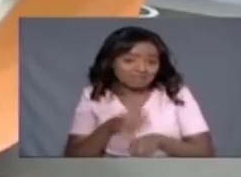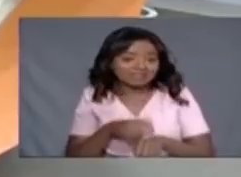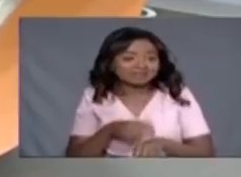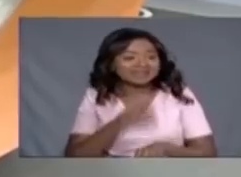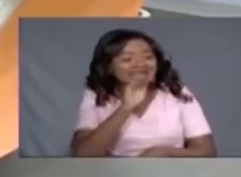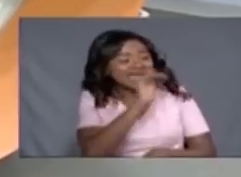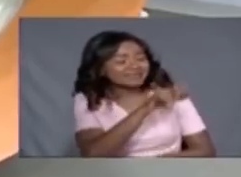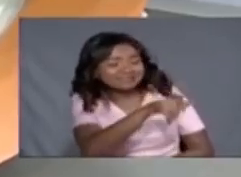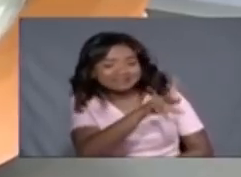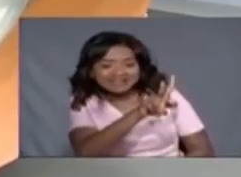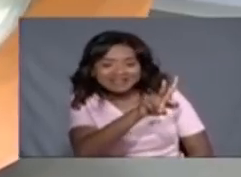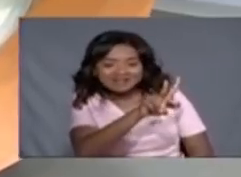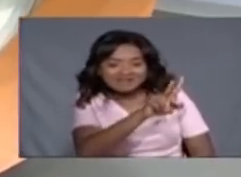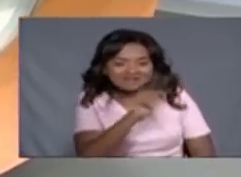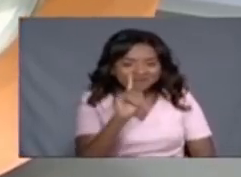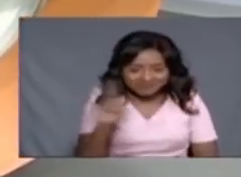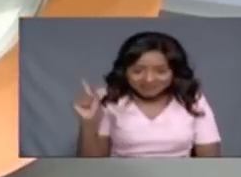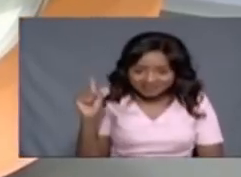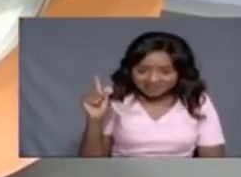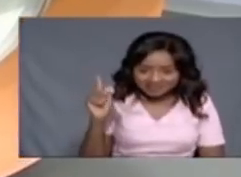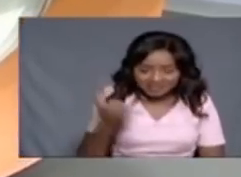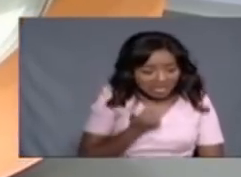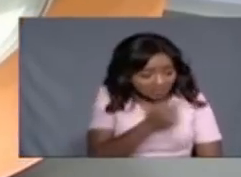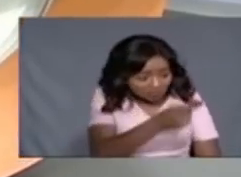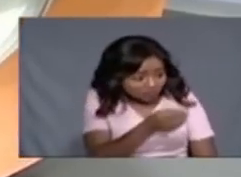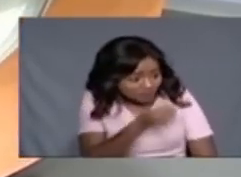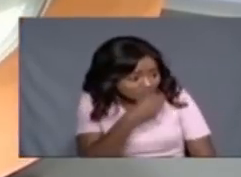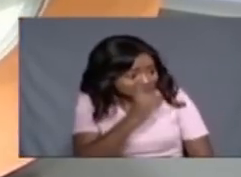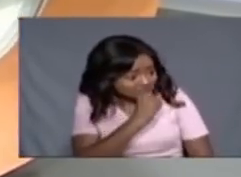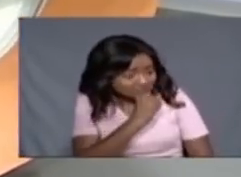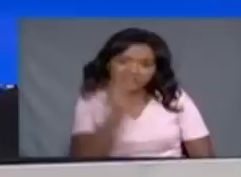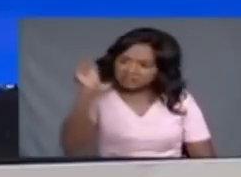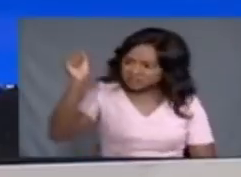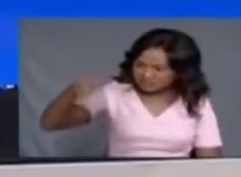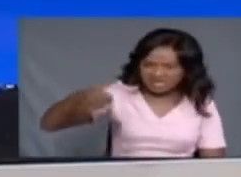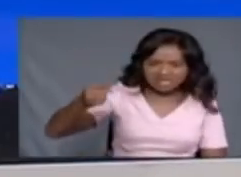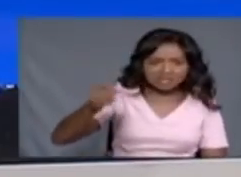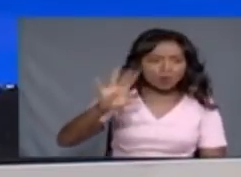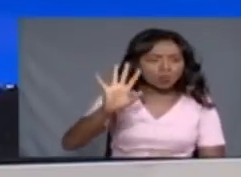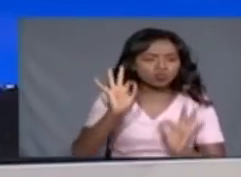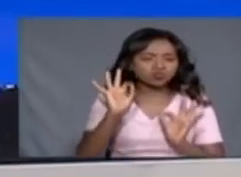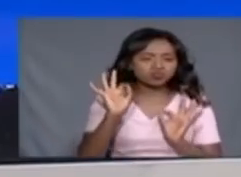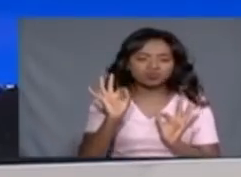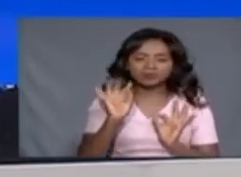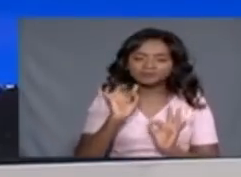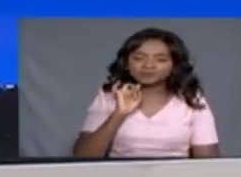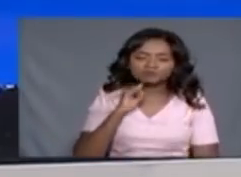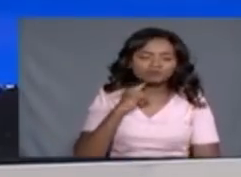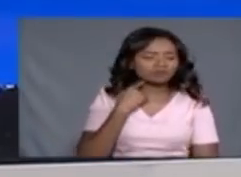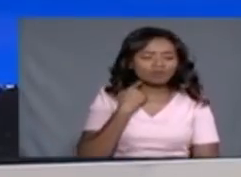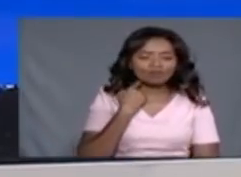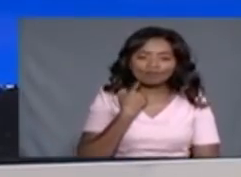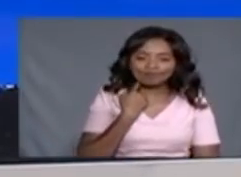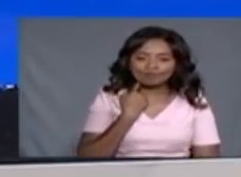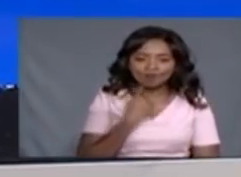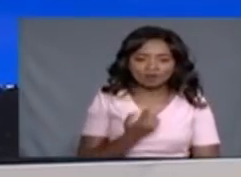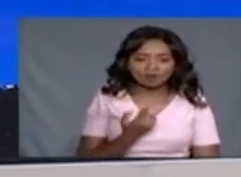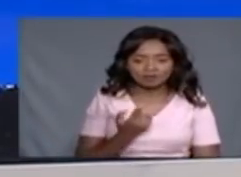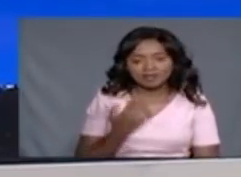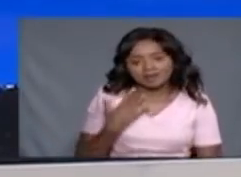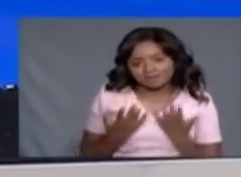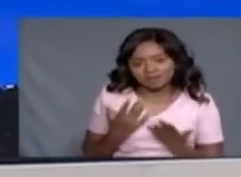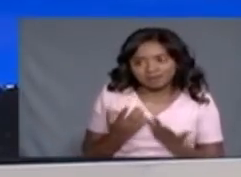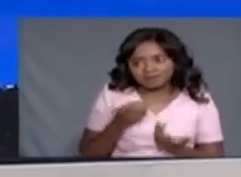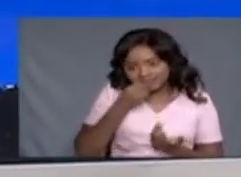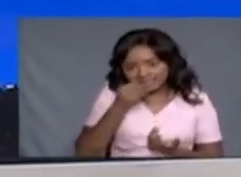Victoria, you have tried locusts. I have, yes. And? They're pretty good. I wouldn't have it as an everyday